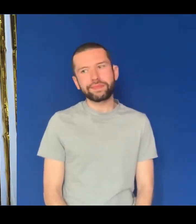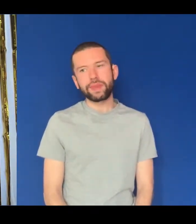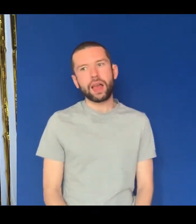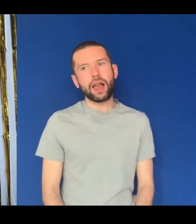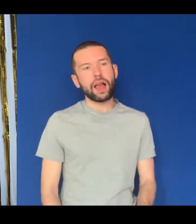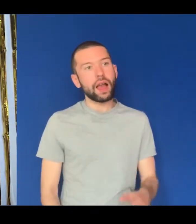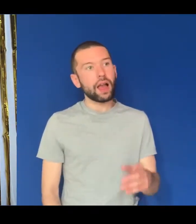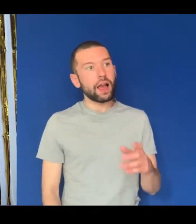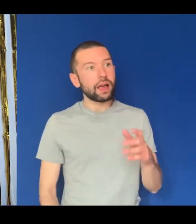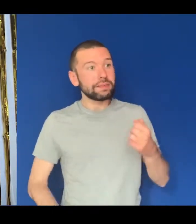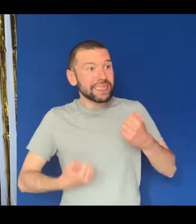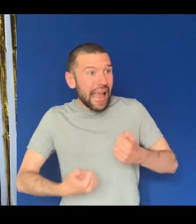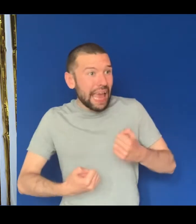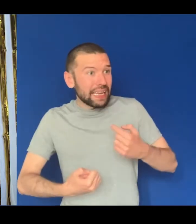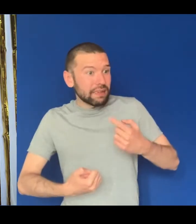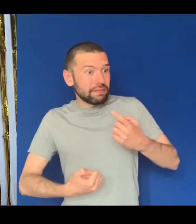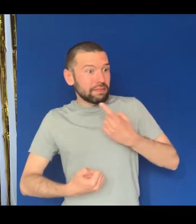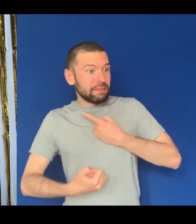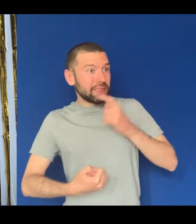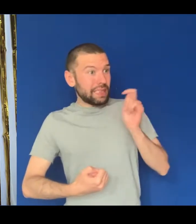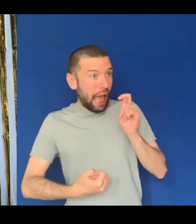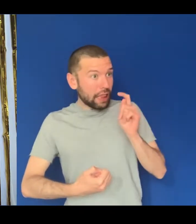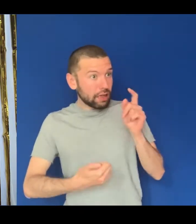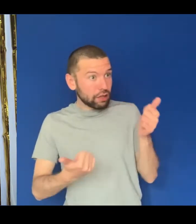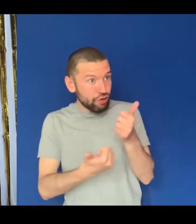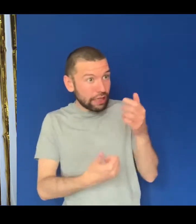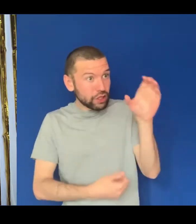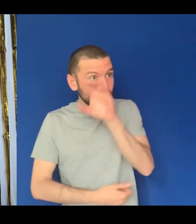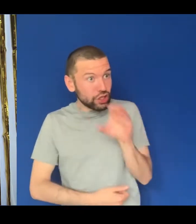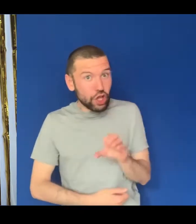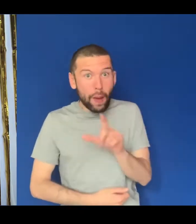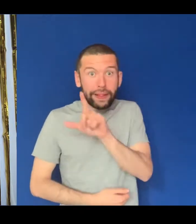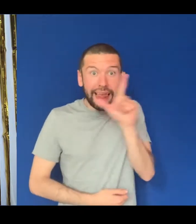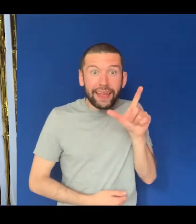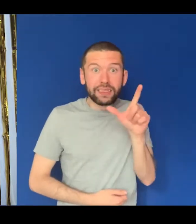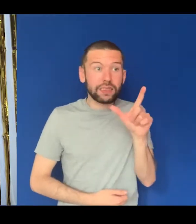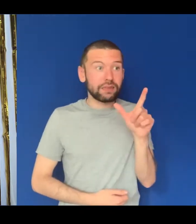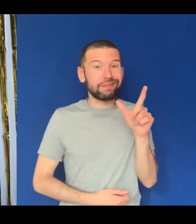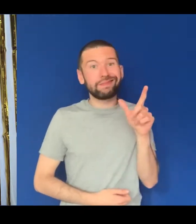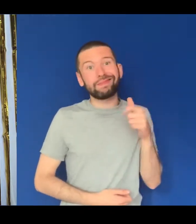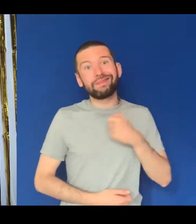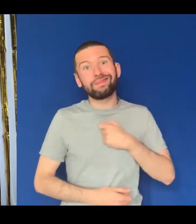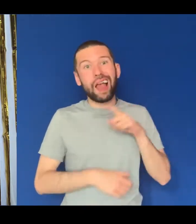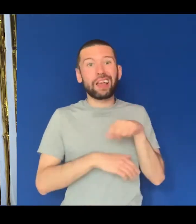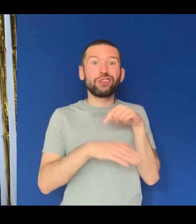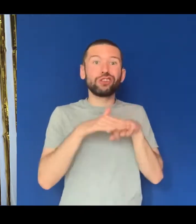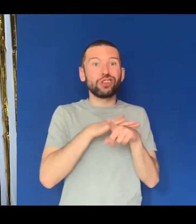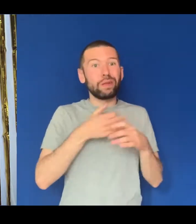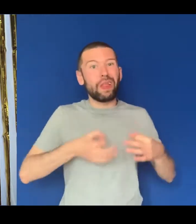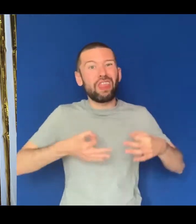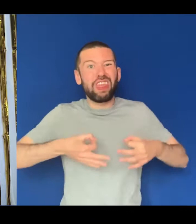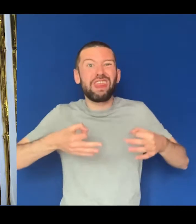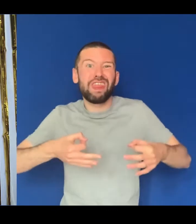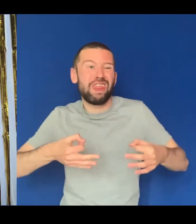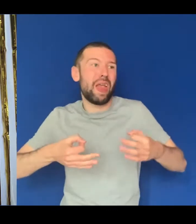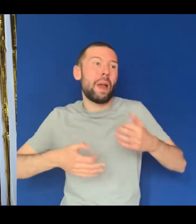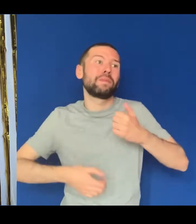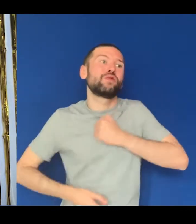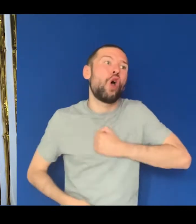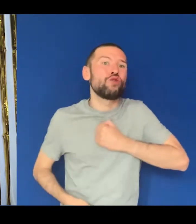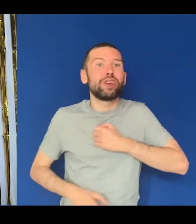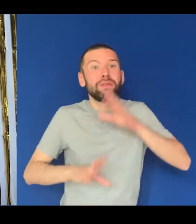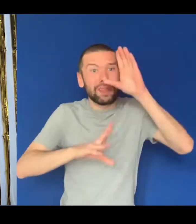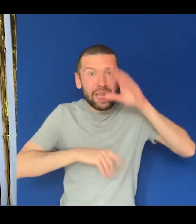Danny, it's Tyler. Are you still wanting to Zoom later? Dear Deelight ran over. So sorry. Let me